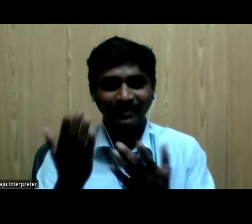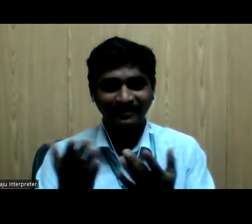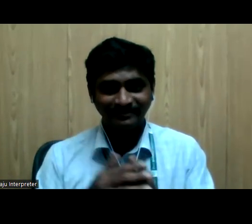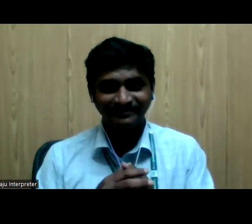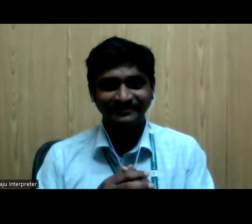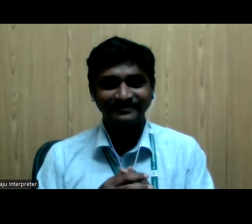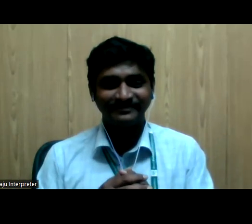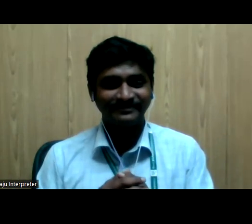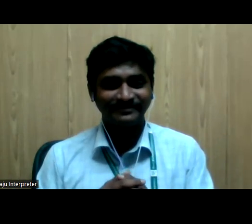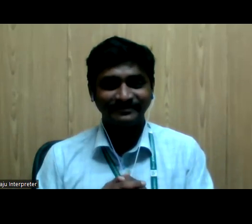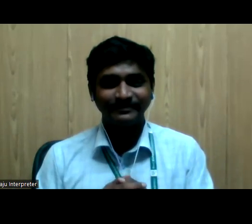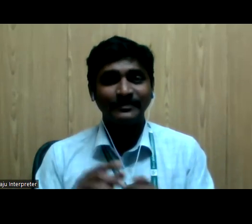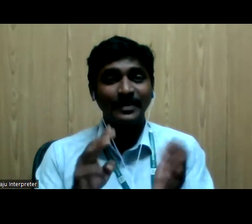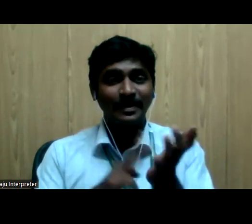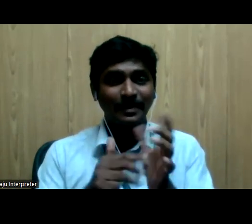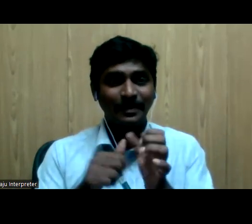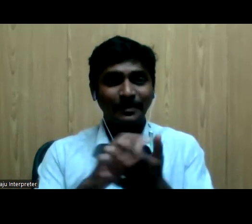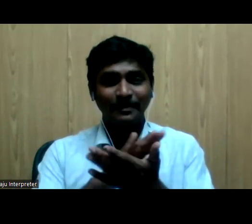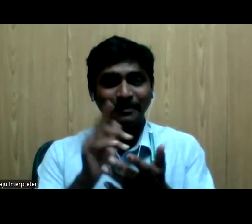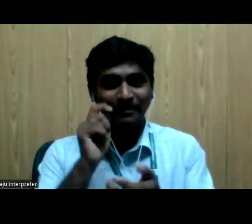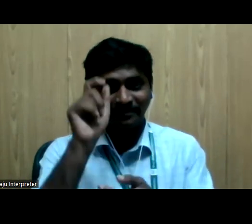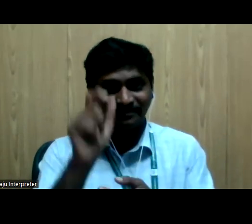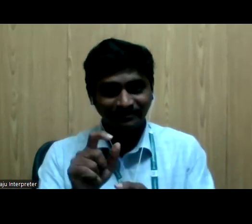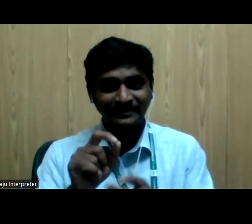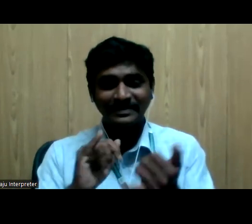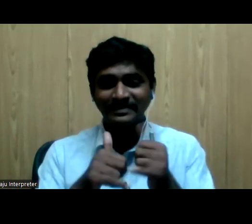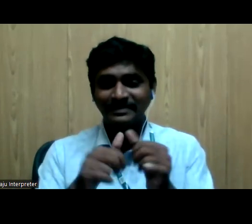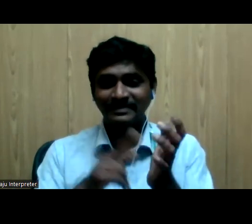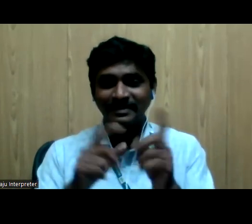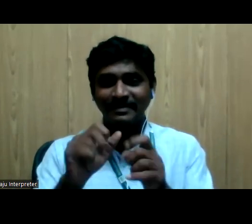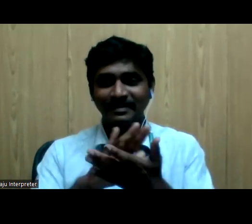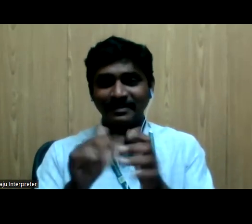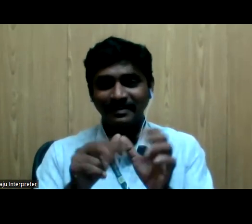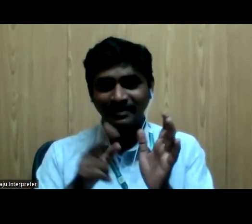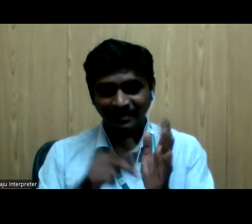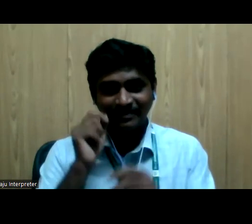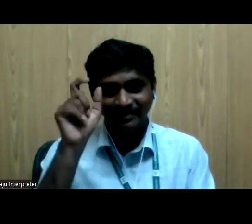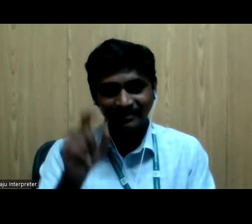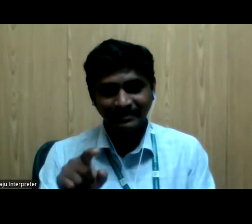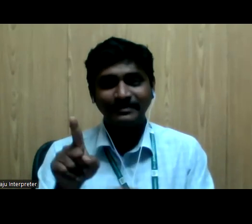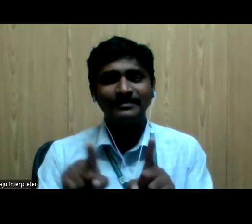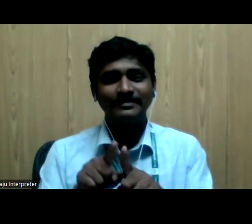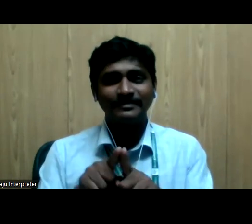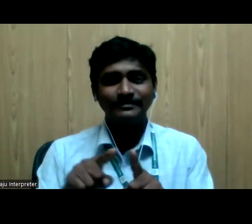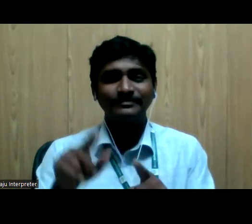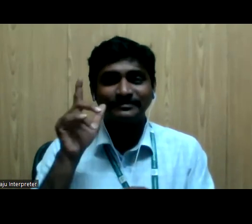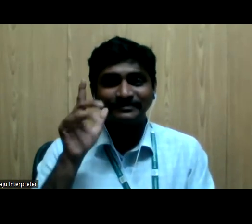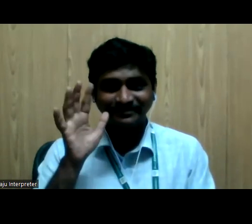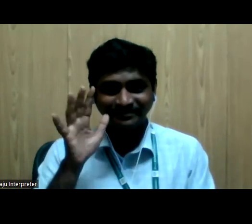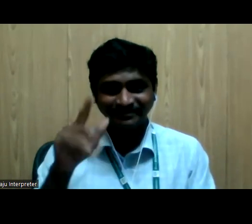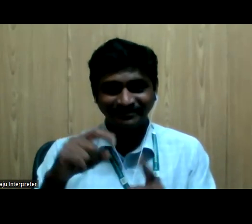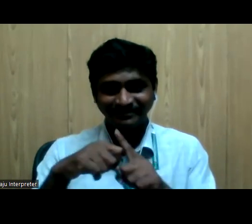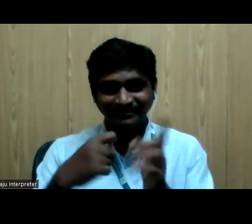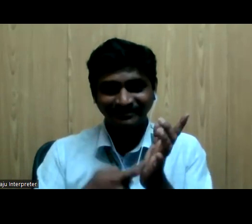Carers Worldwide, and Mr. P. Madhusudhan Reddy, founder and secretary of Sadhana Institute for Intellectual Challenge, and Ms. Krishna Chowdhary, a parent with child